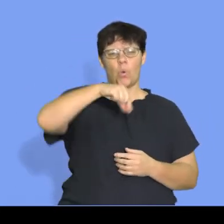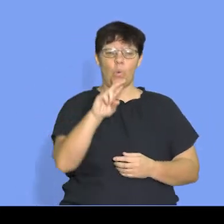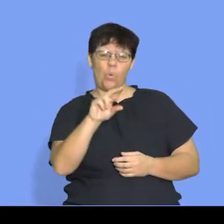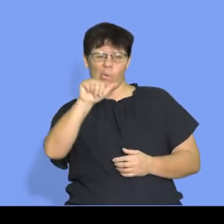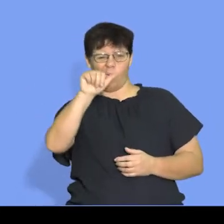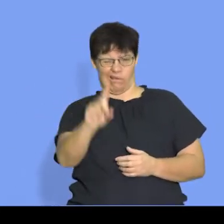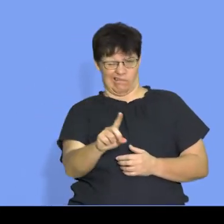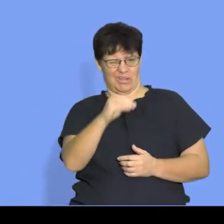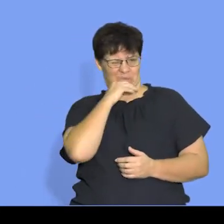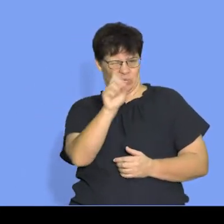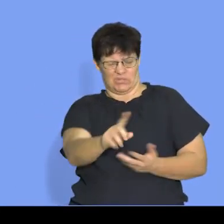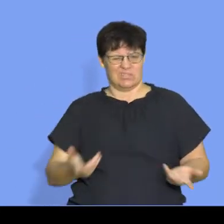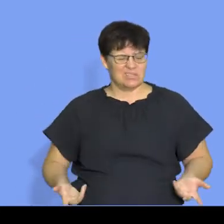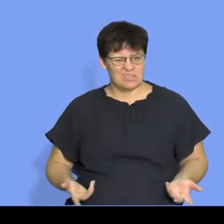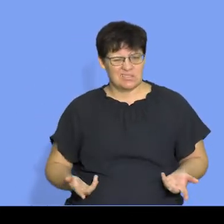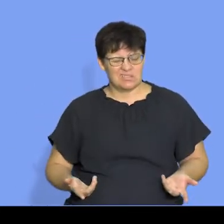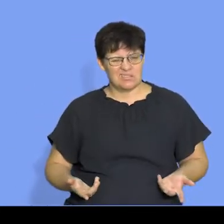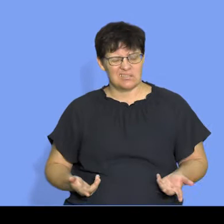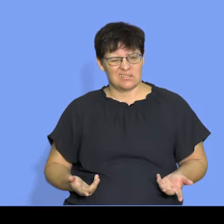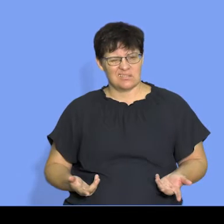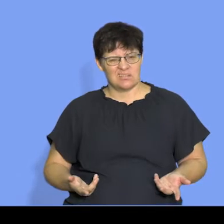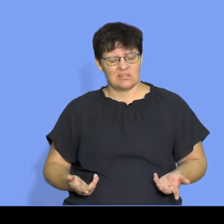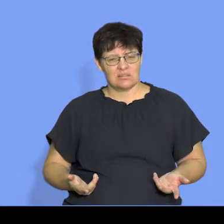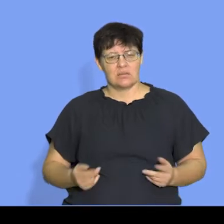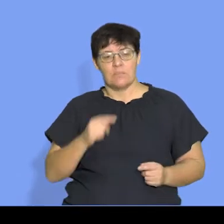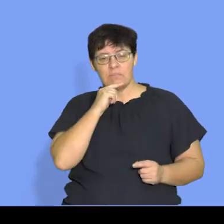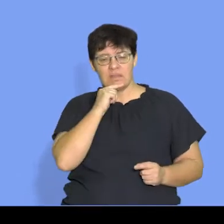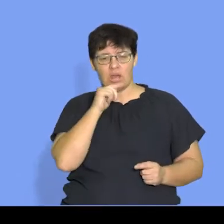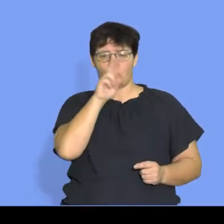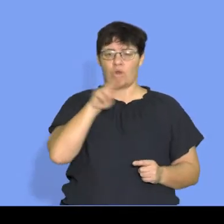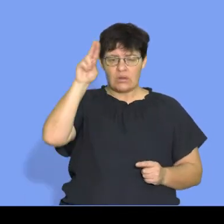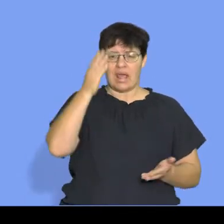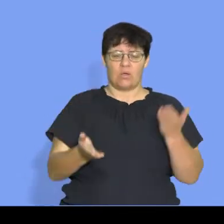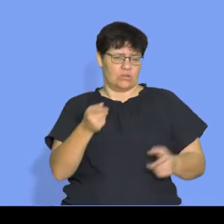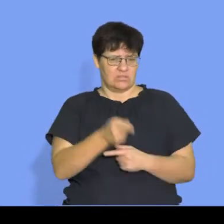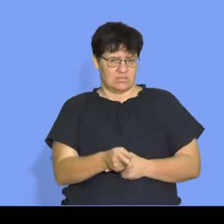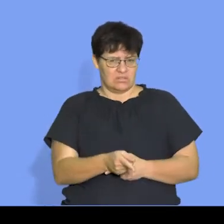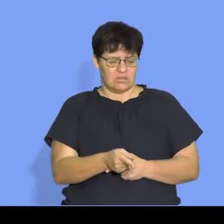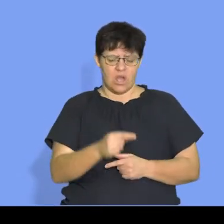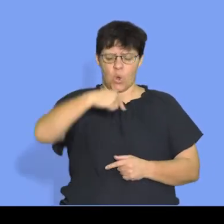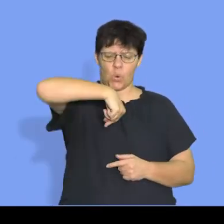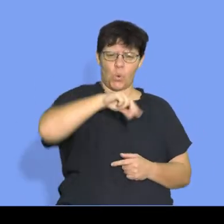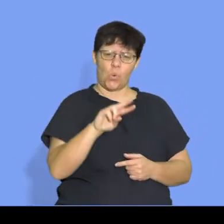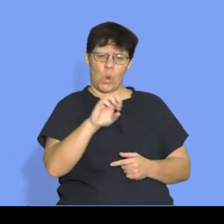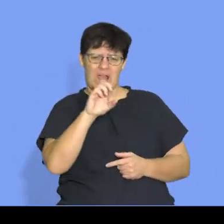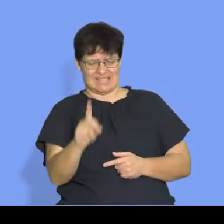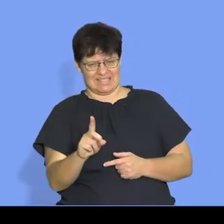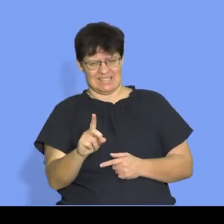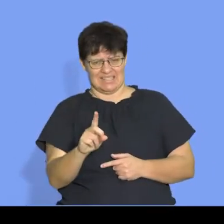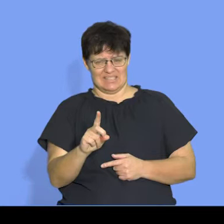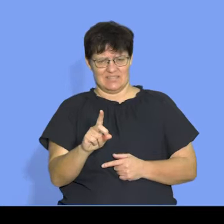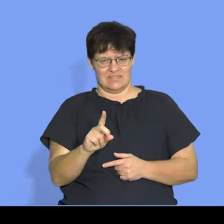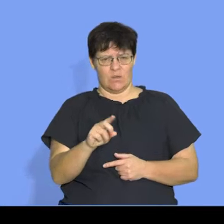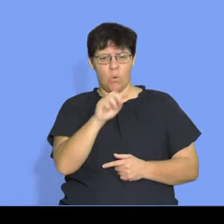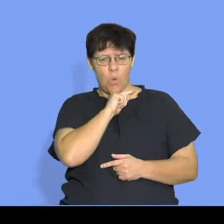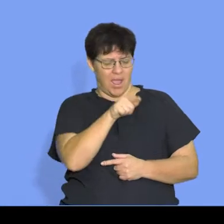mean? Because if you look at what you're talking about, a quadratic equation and a quad, because remember, this prefix